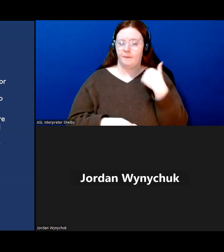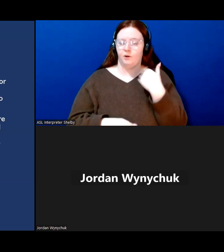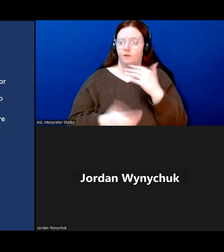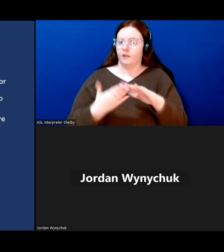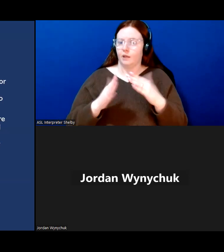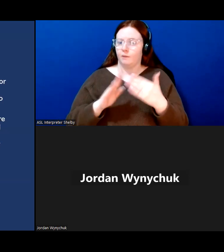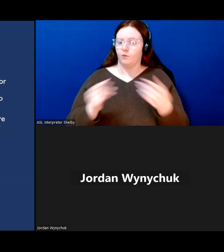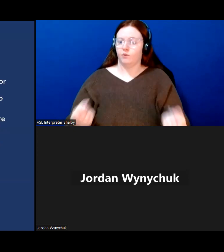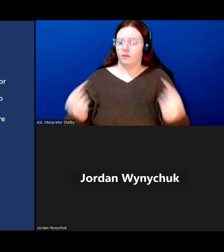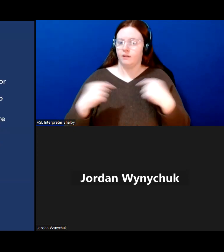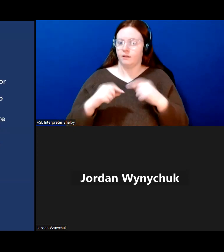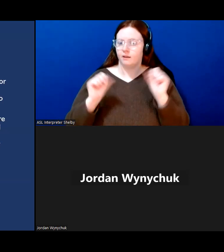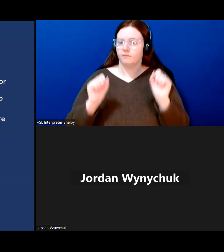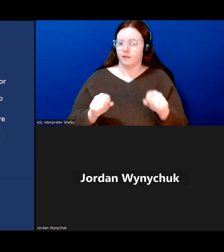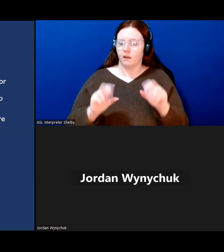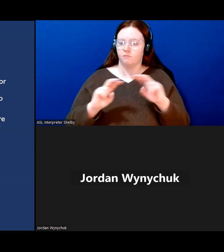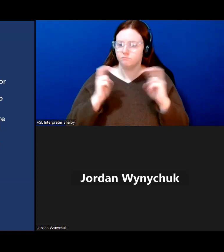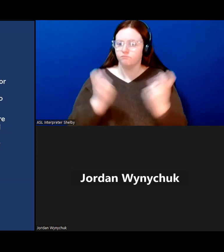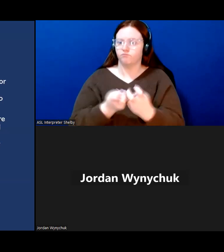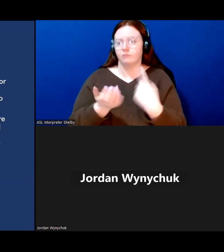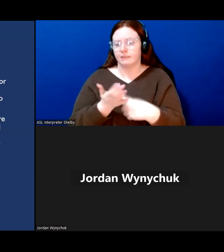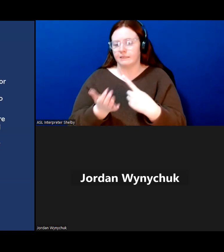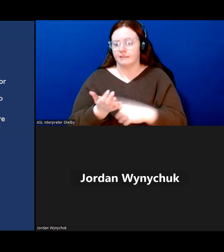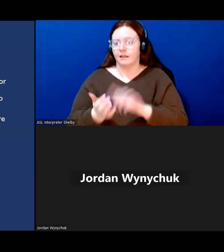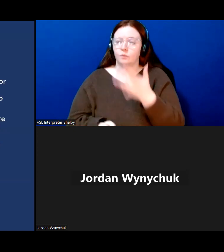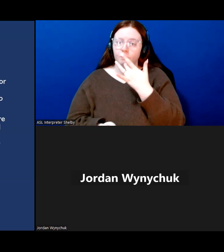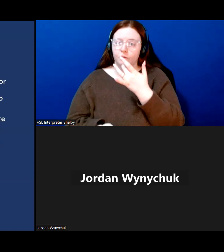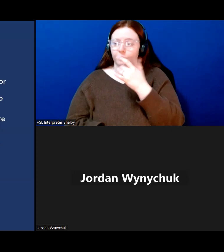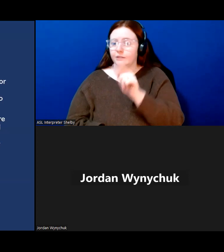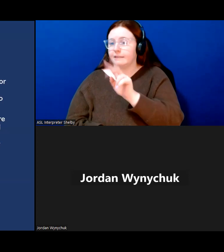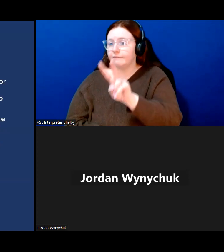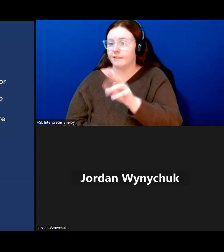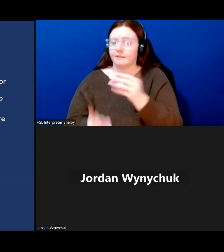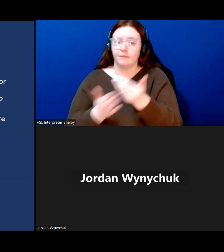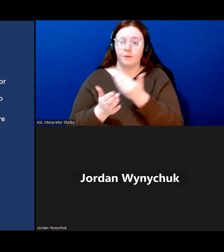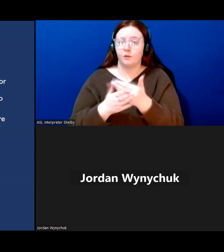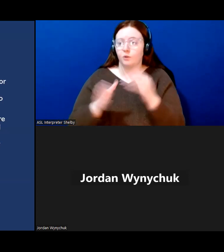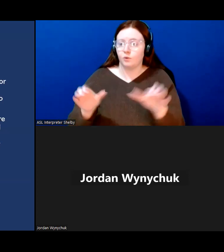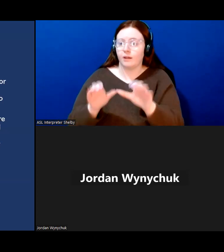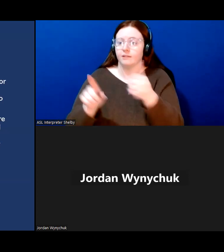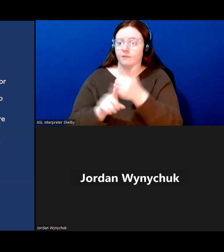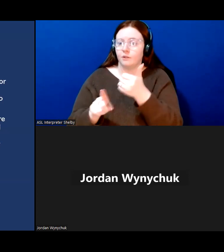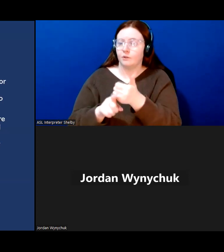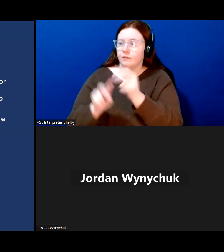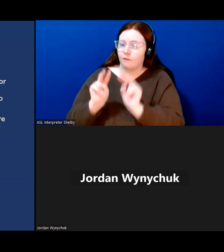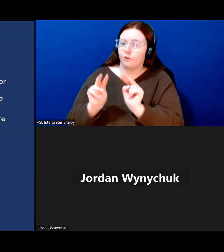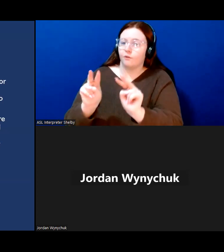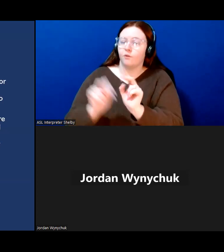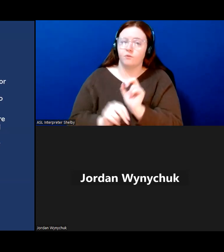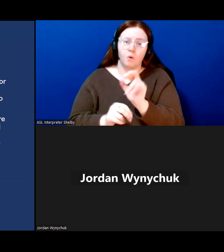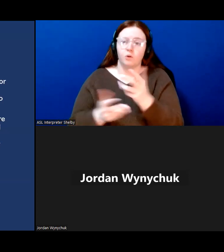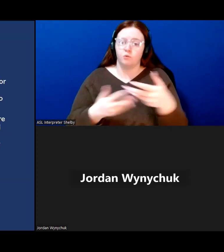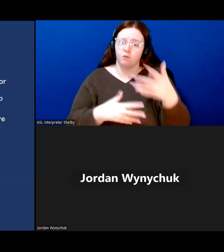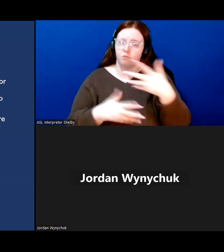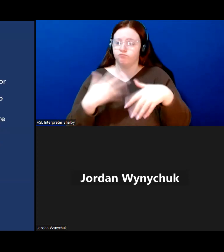join our tea time, talk about your fave shows, maybe a new activity you are looking forward to, or just simply wanting to be around